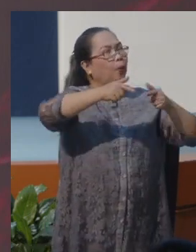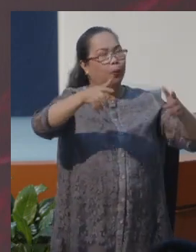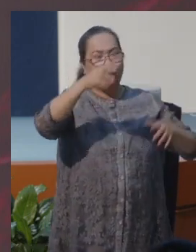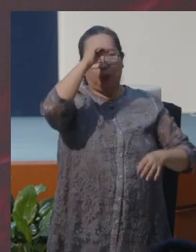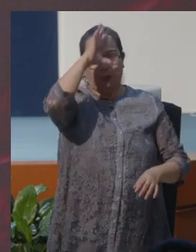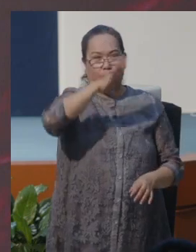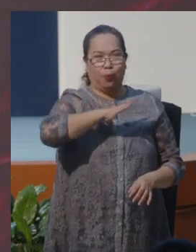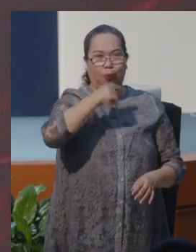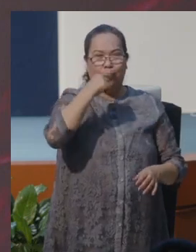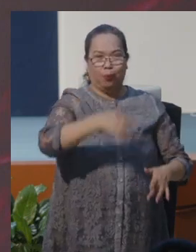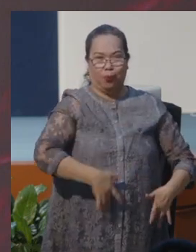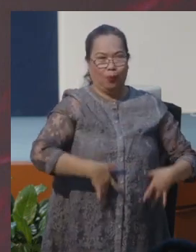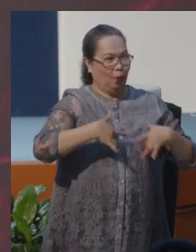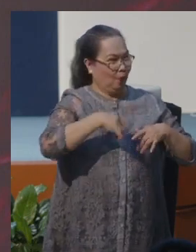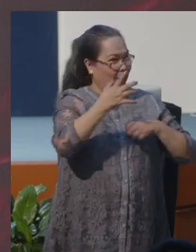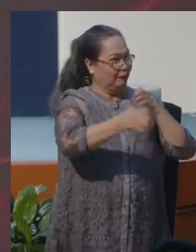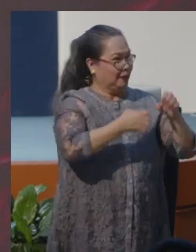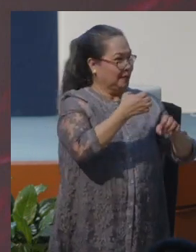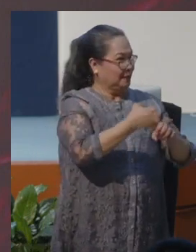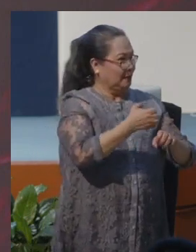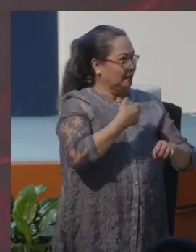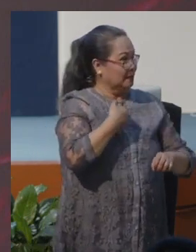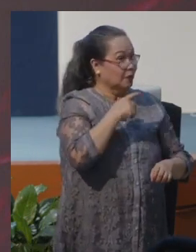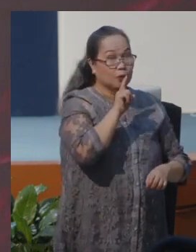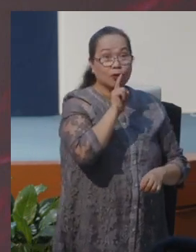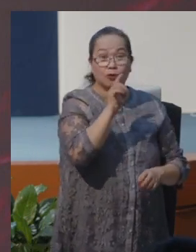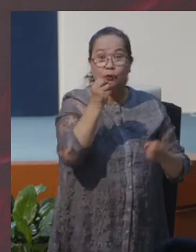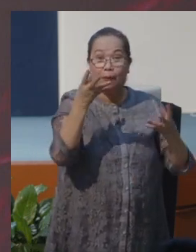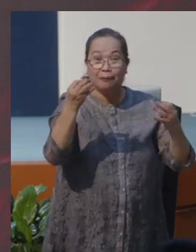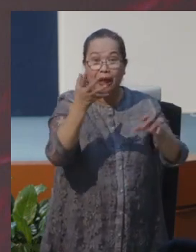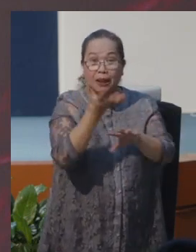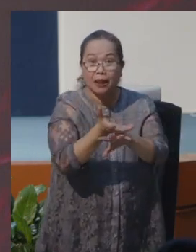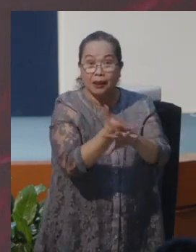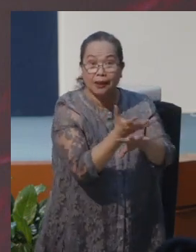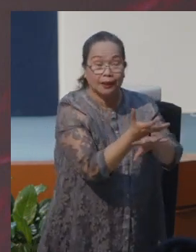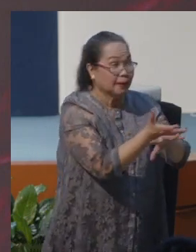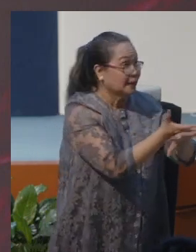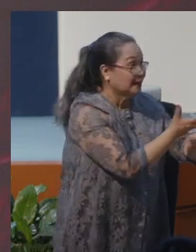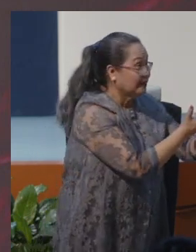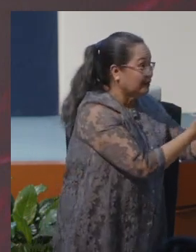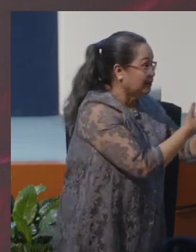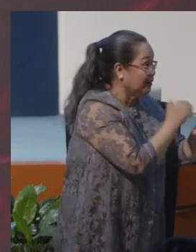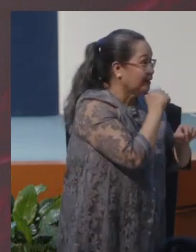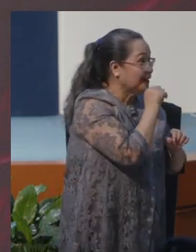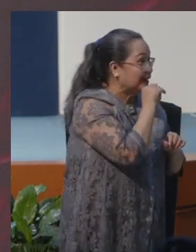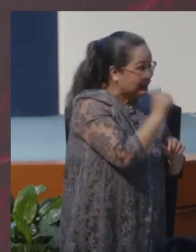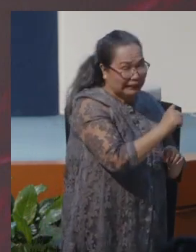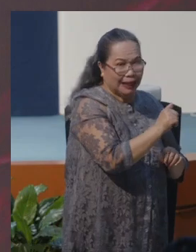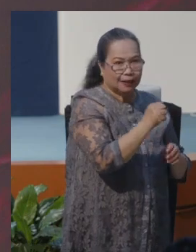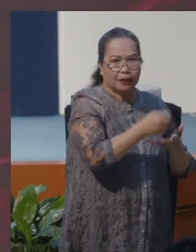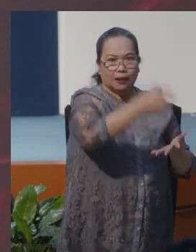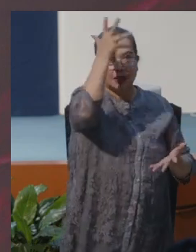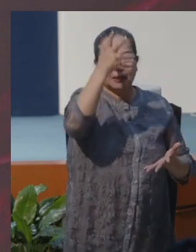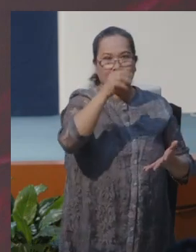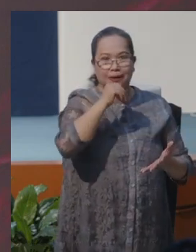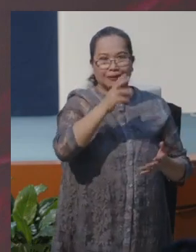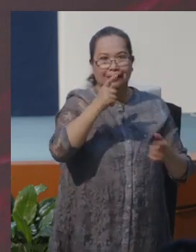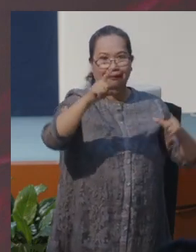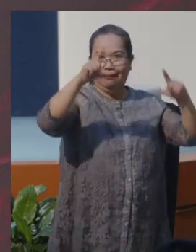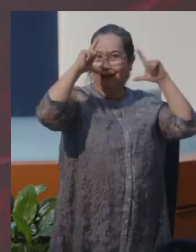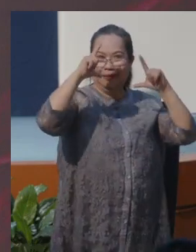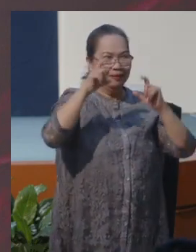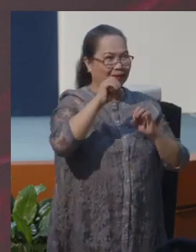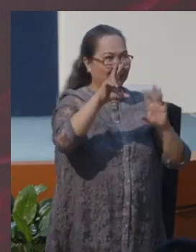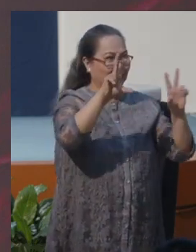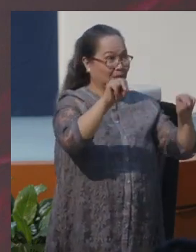man who ever lived. Consistent with that pattern, ika ni MacArthur, when Jesus chose